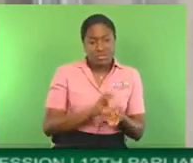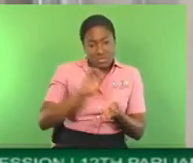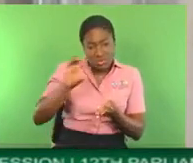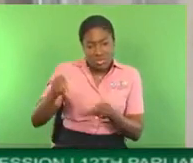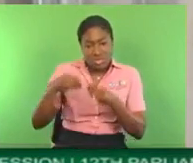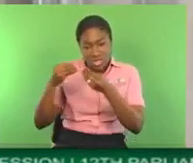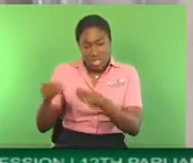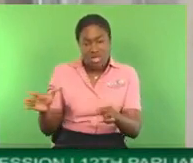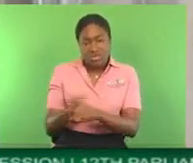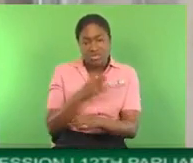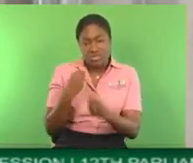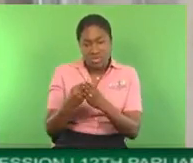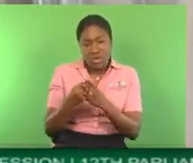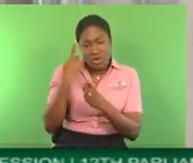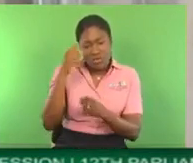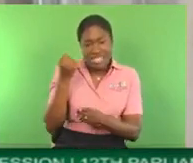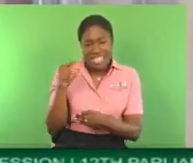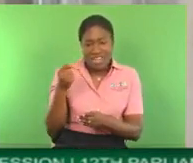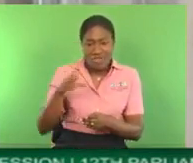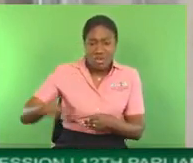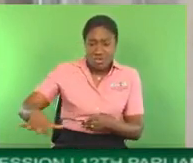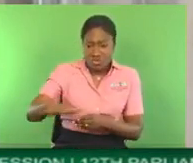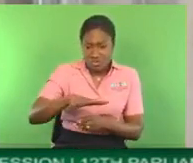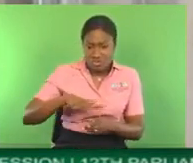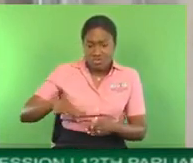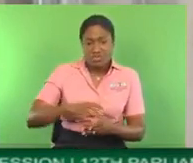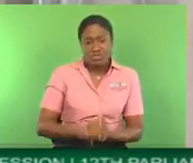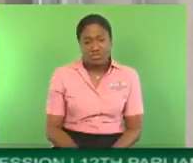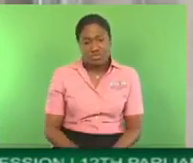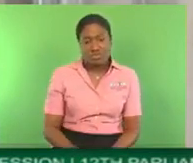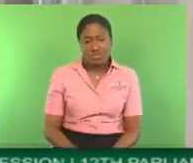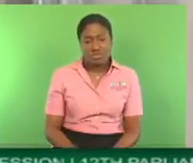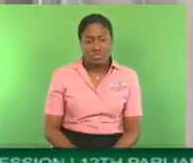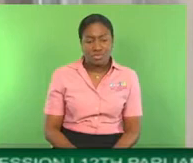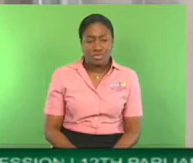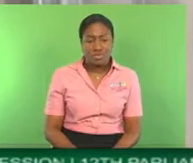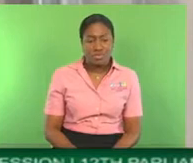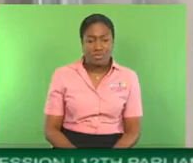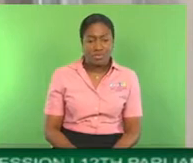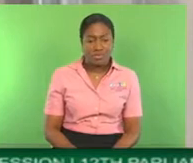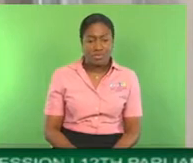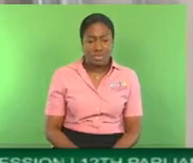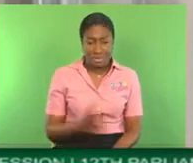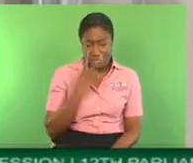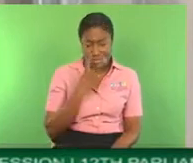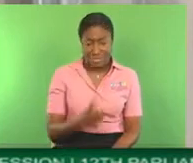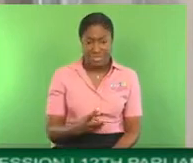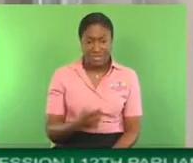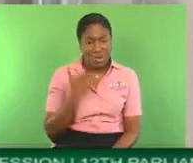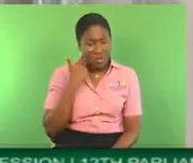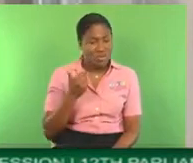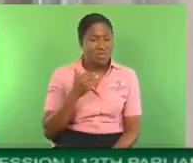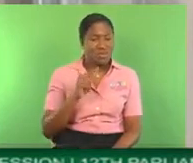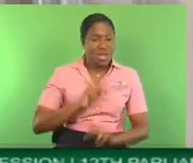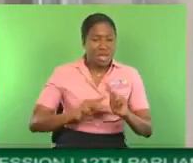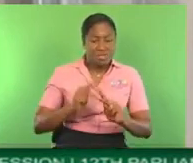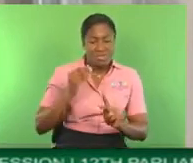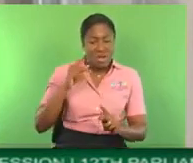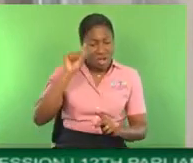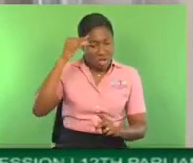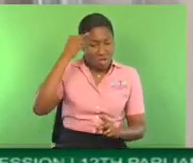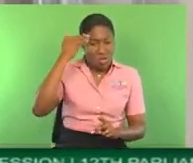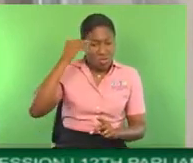necessary funds for the San Grande Regional Corporation. Clearly, Madam Speaker, this is what you call spite and